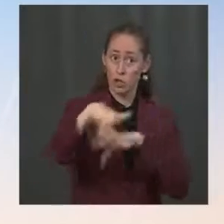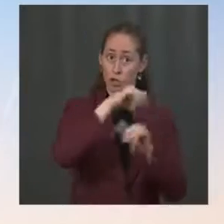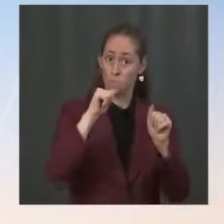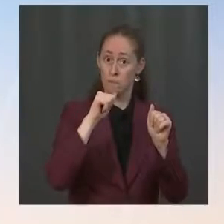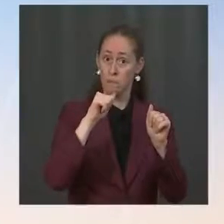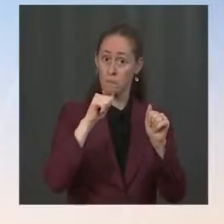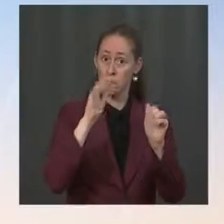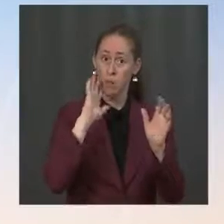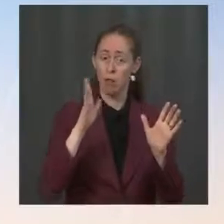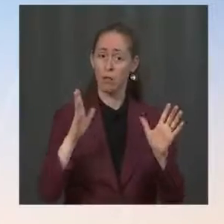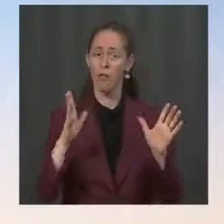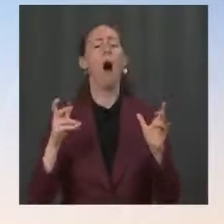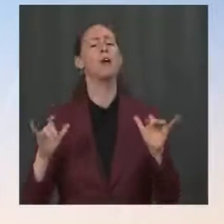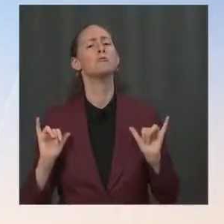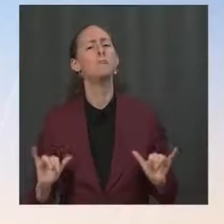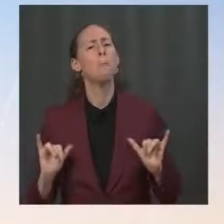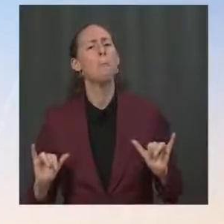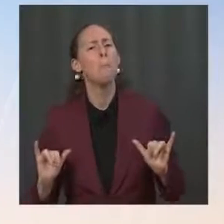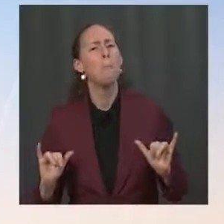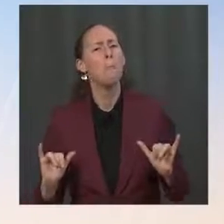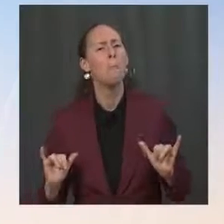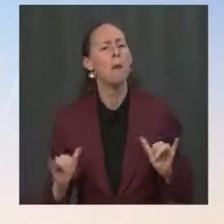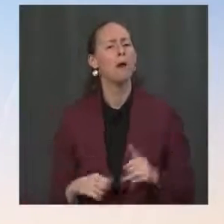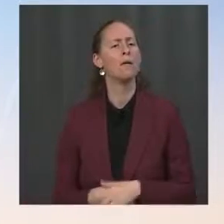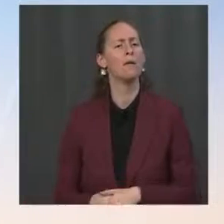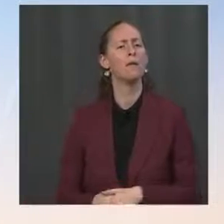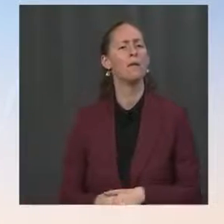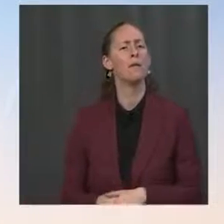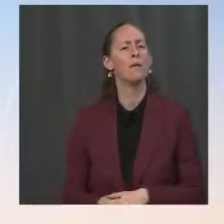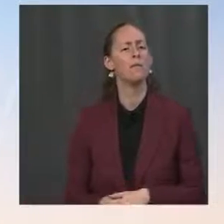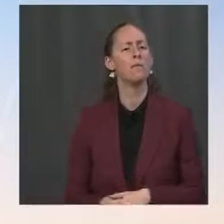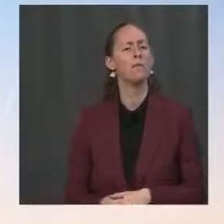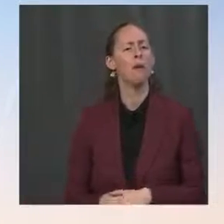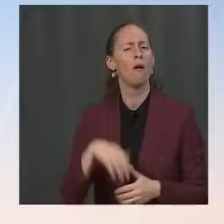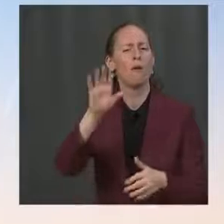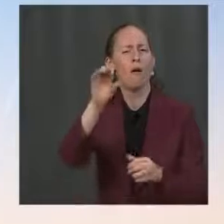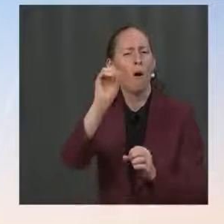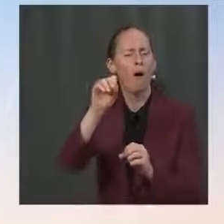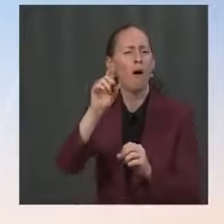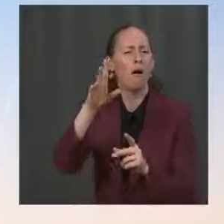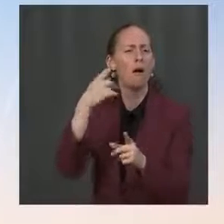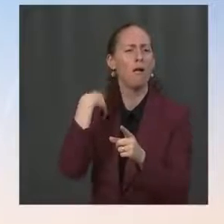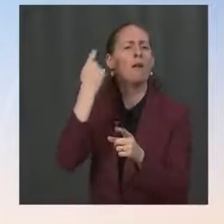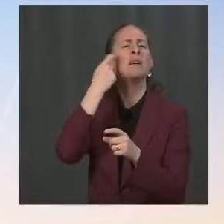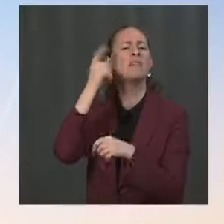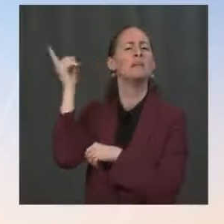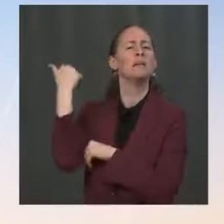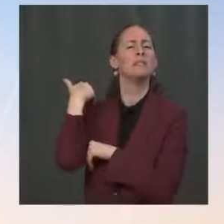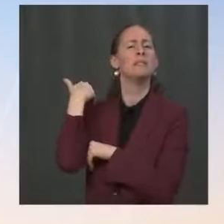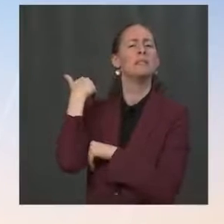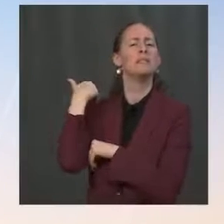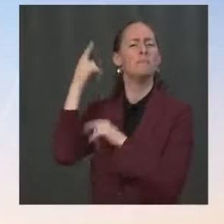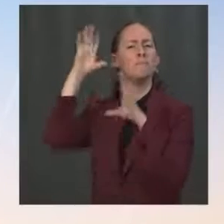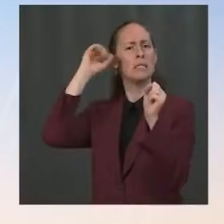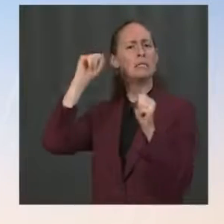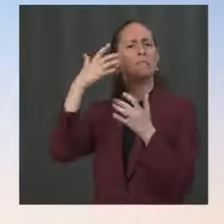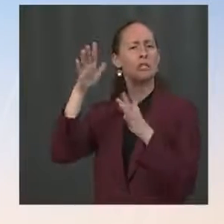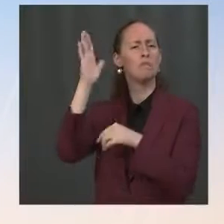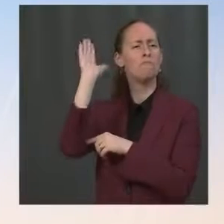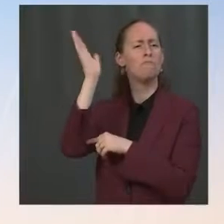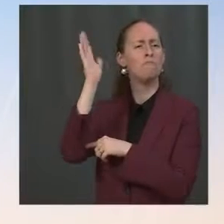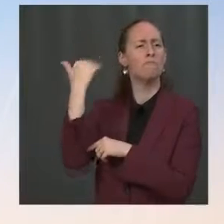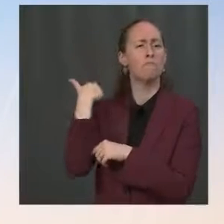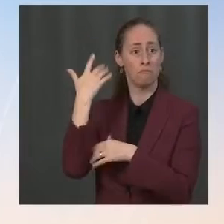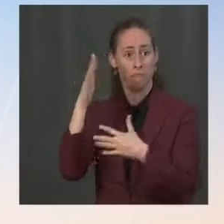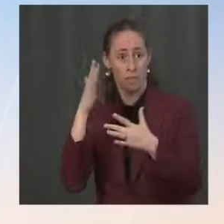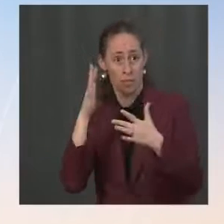Okay. Did the president, based on his public comments over the last few days, did the president see this coming?